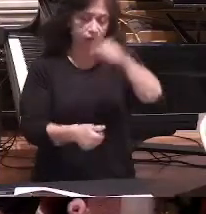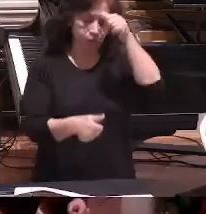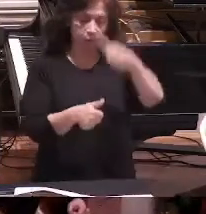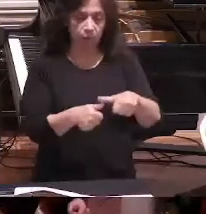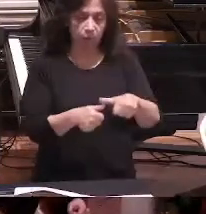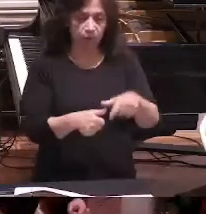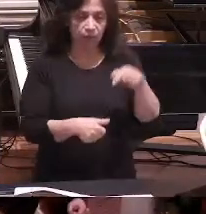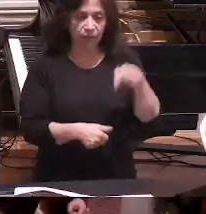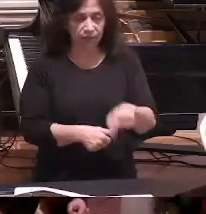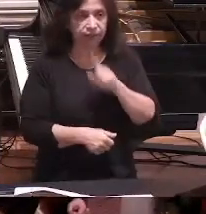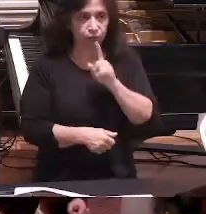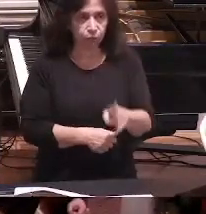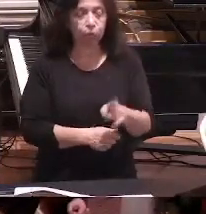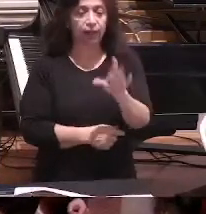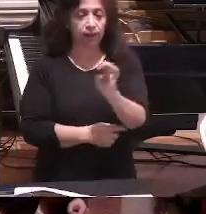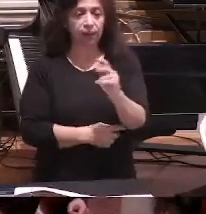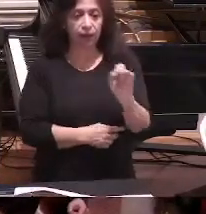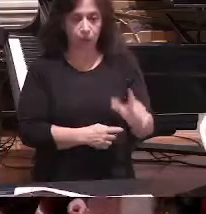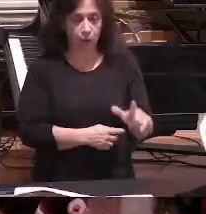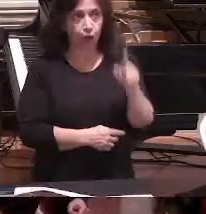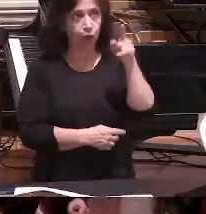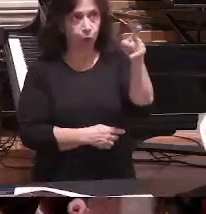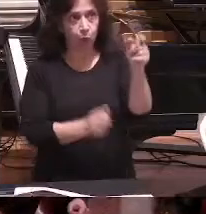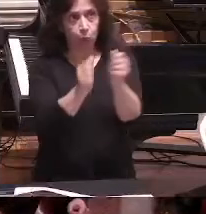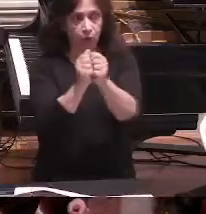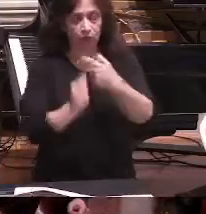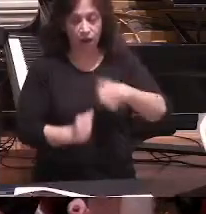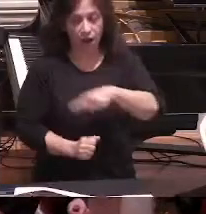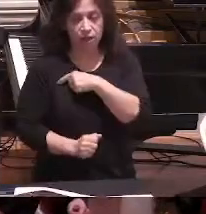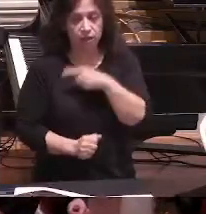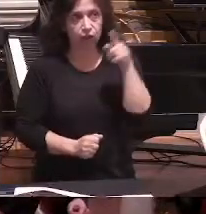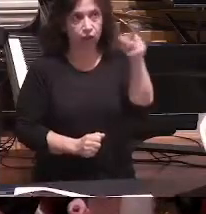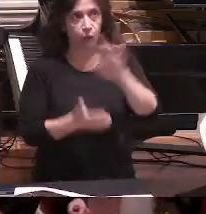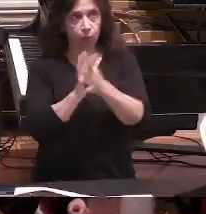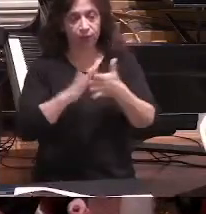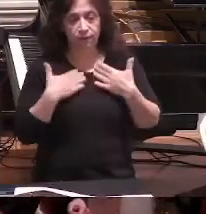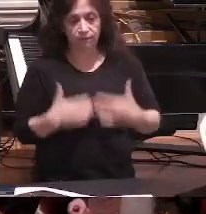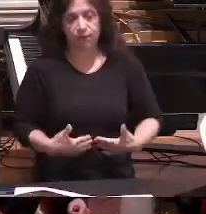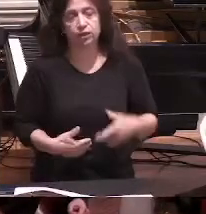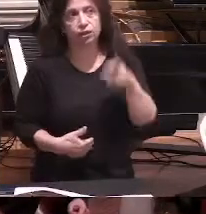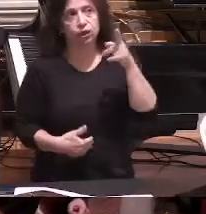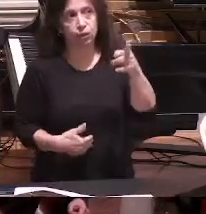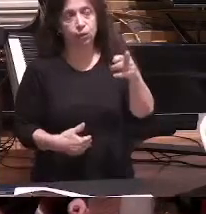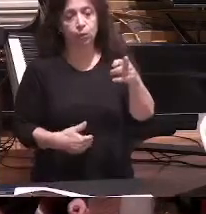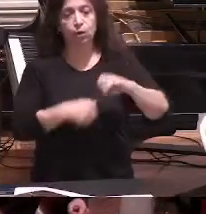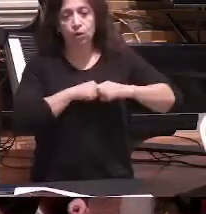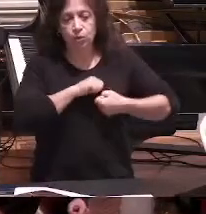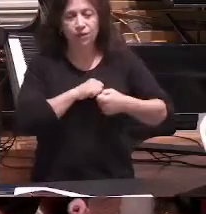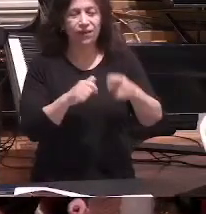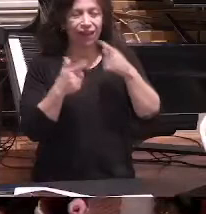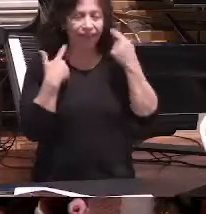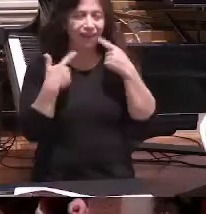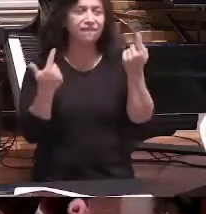was Emmanuel, you with us, you incarnate. You breathing and